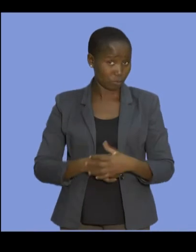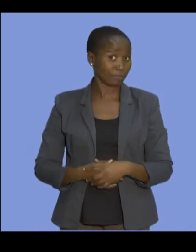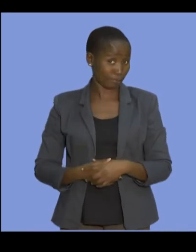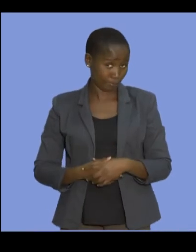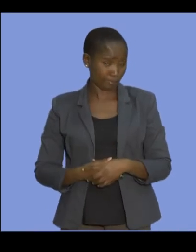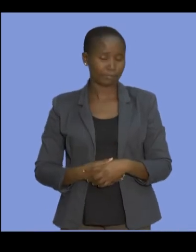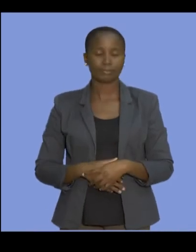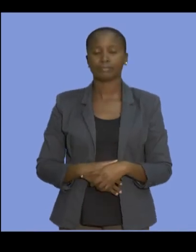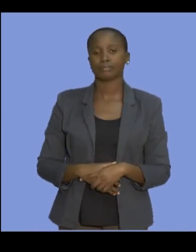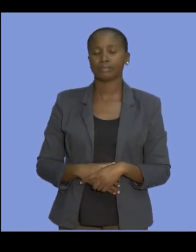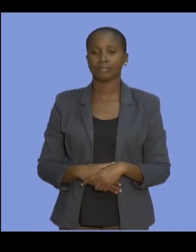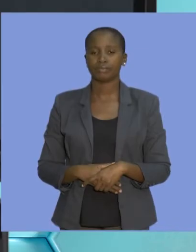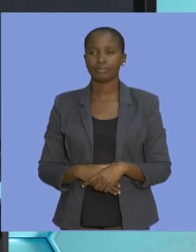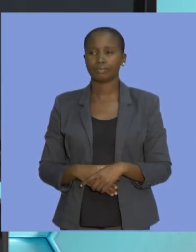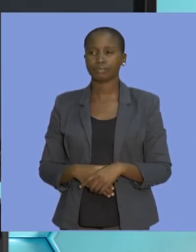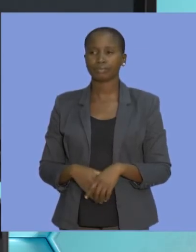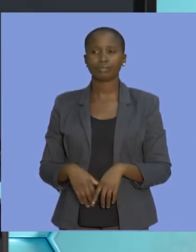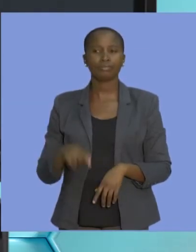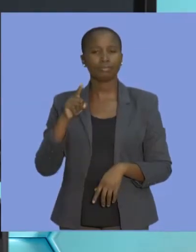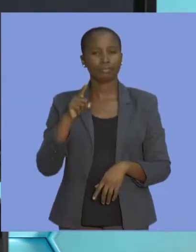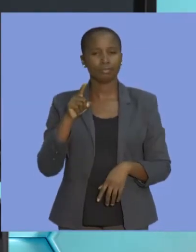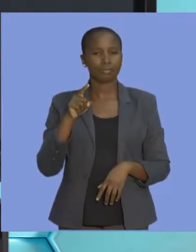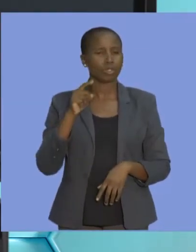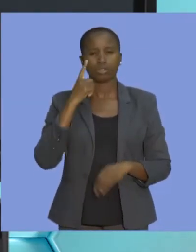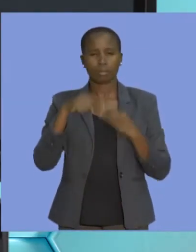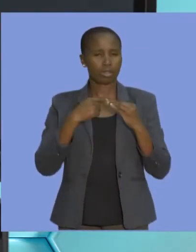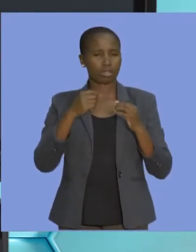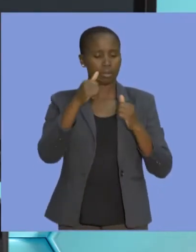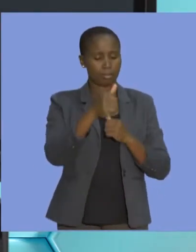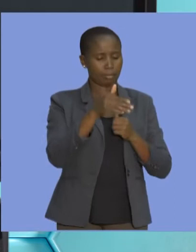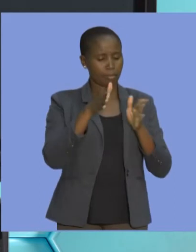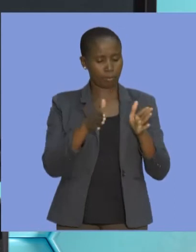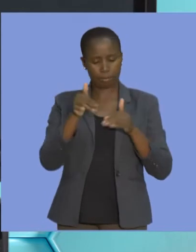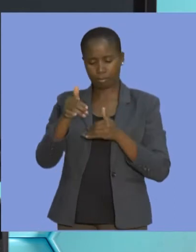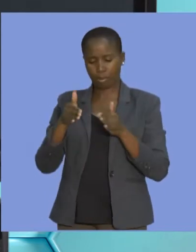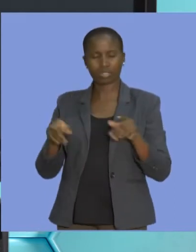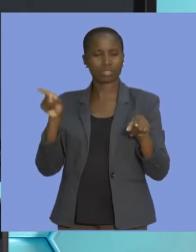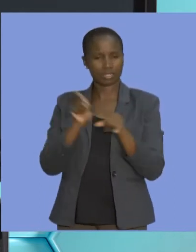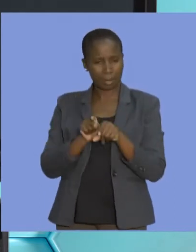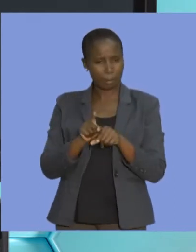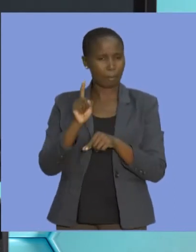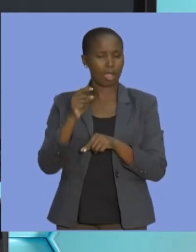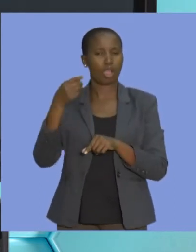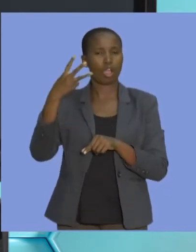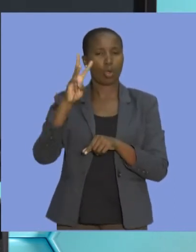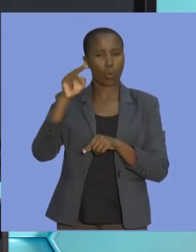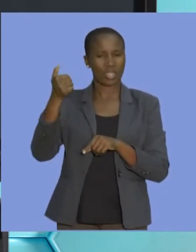What about the box and whisker plot? The box and whisker plot, you should know this by now, is another way